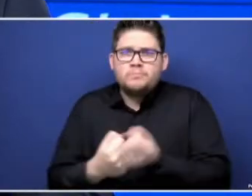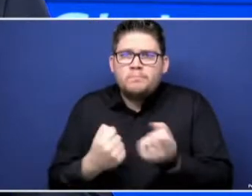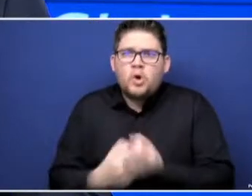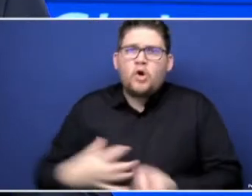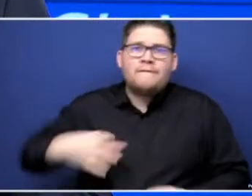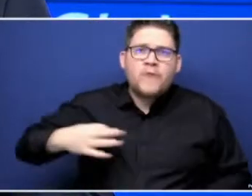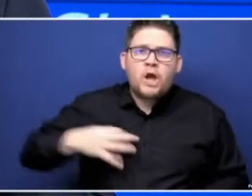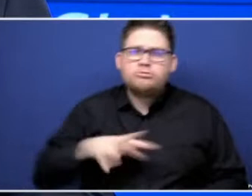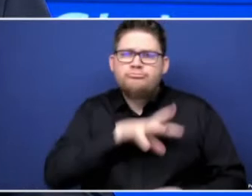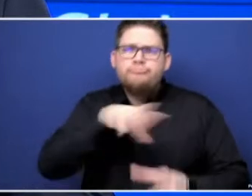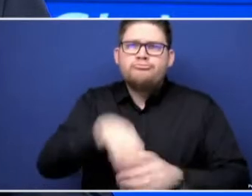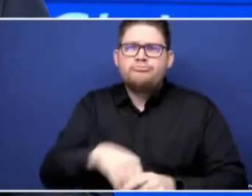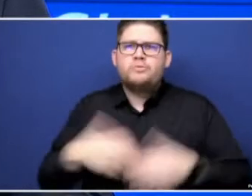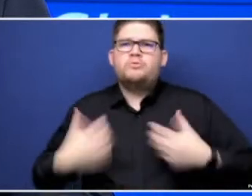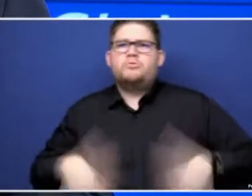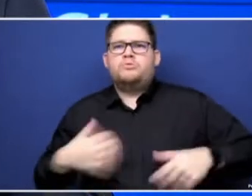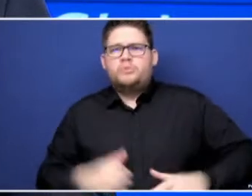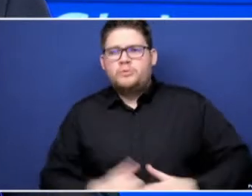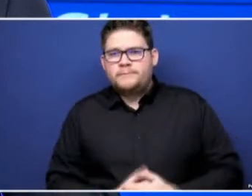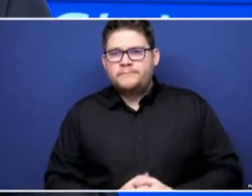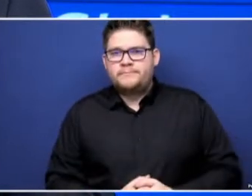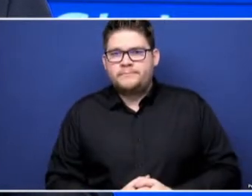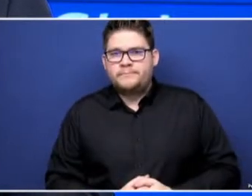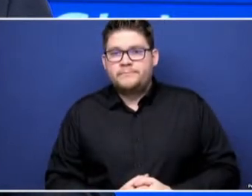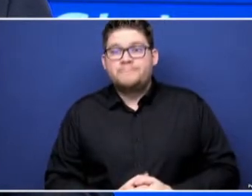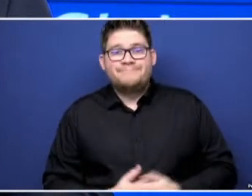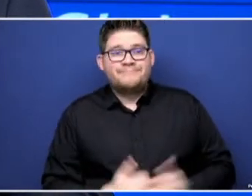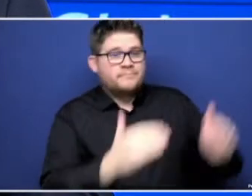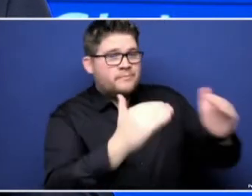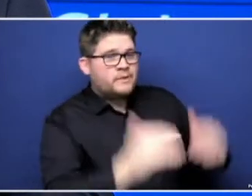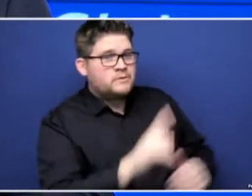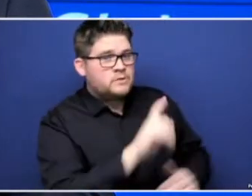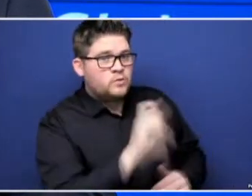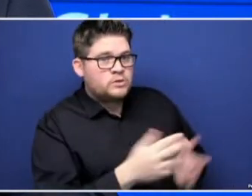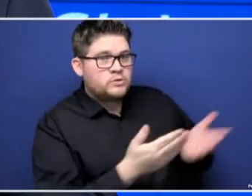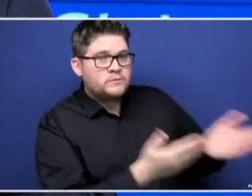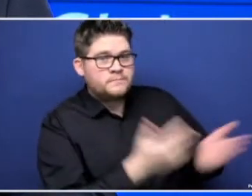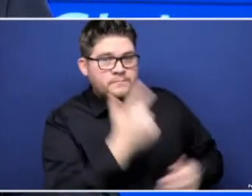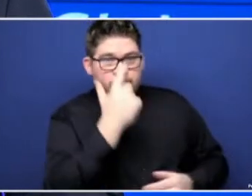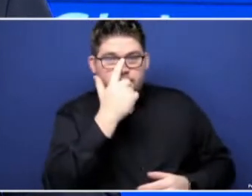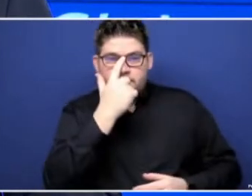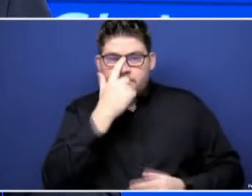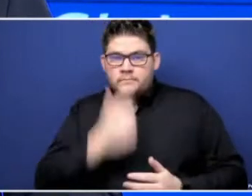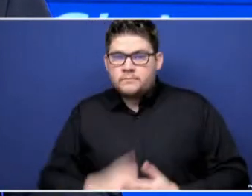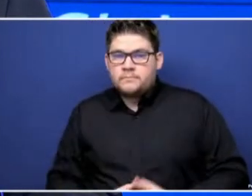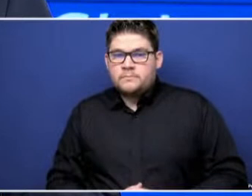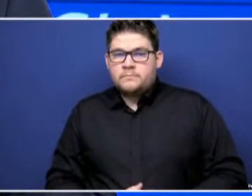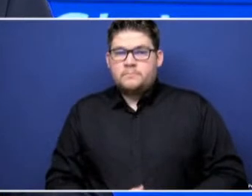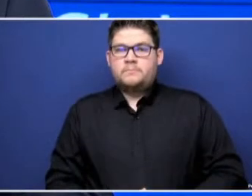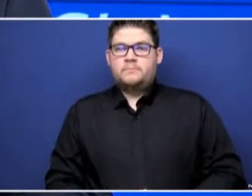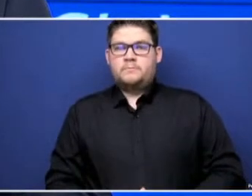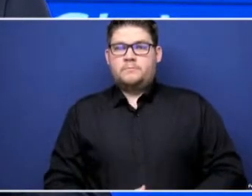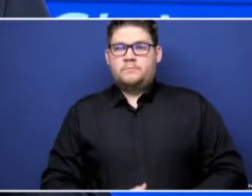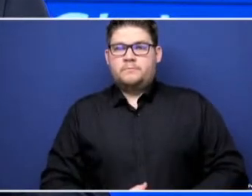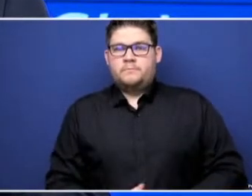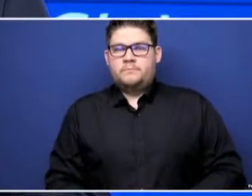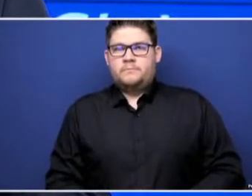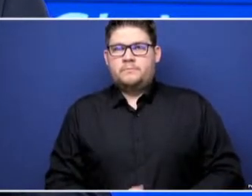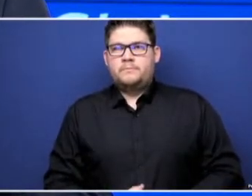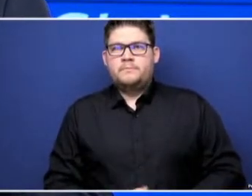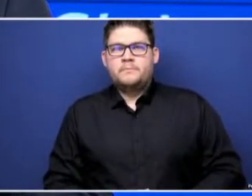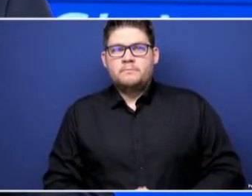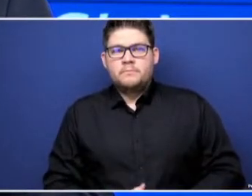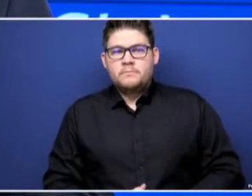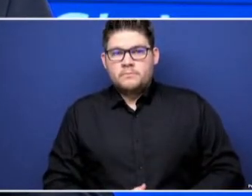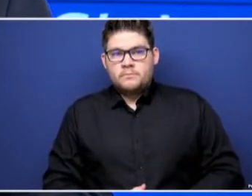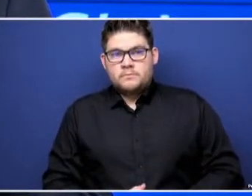in Washington, Kirsten Hillman, to make it abundantly clear that this proposed piece of legislation,